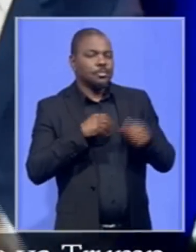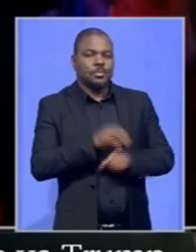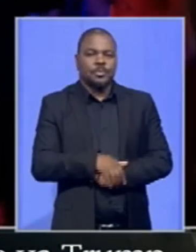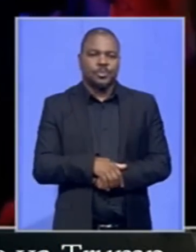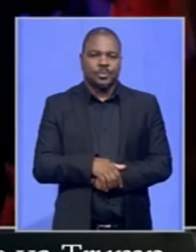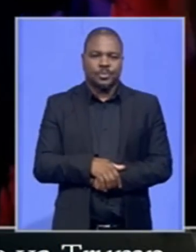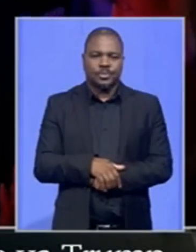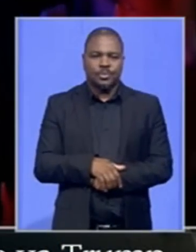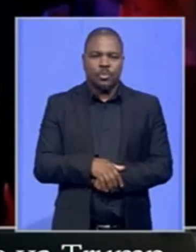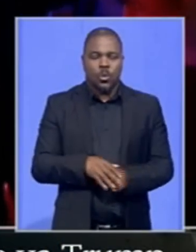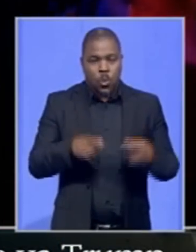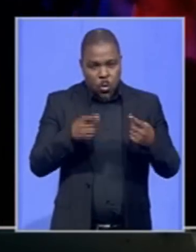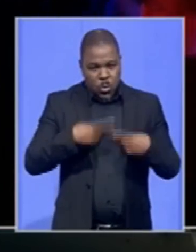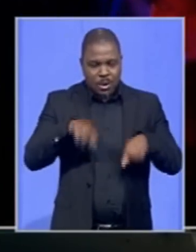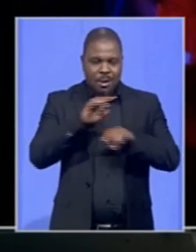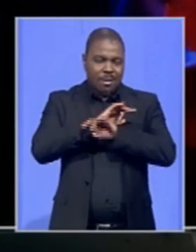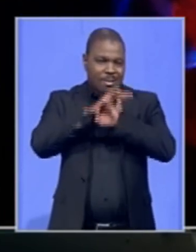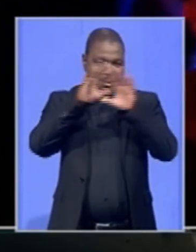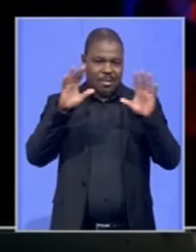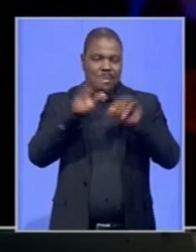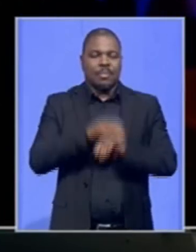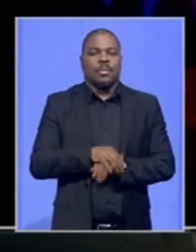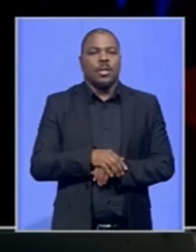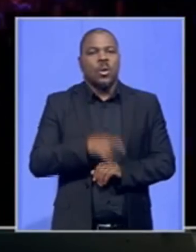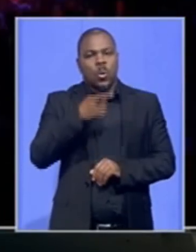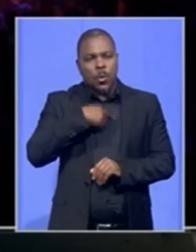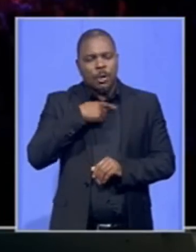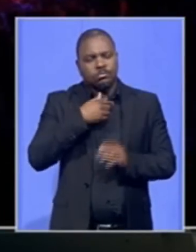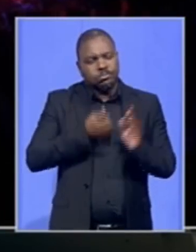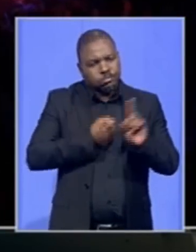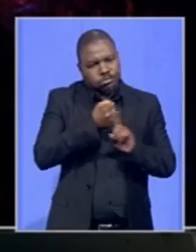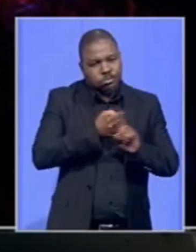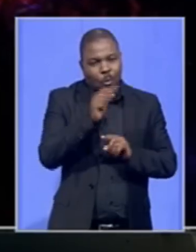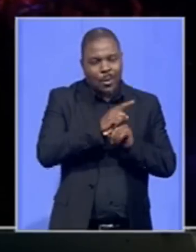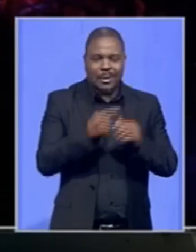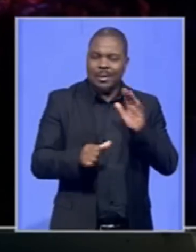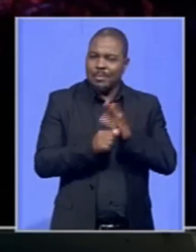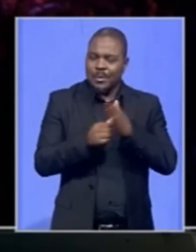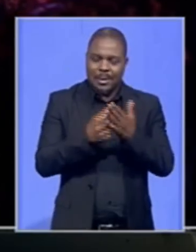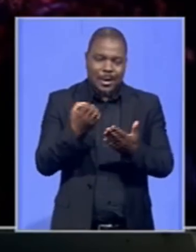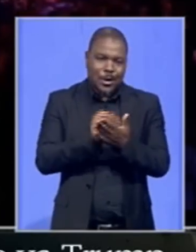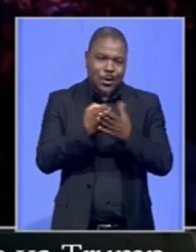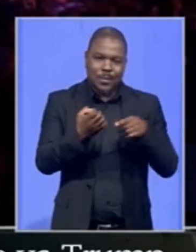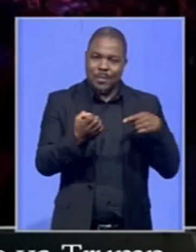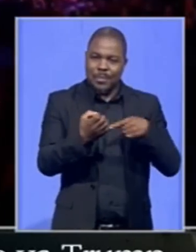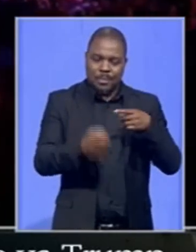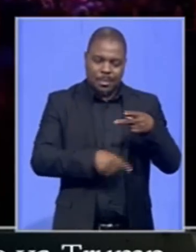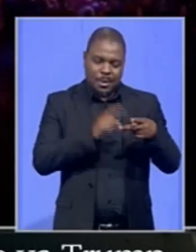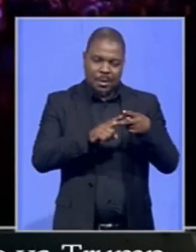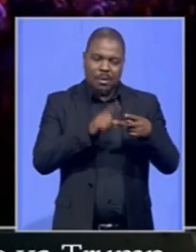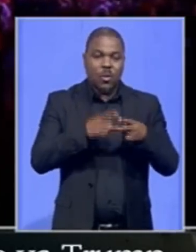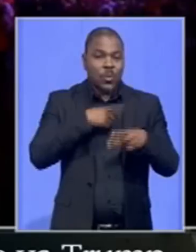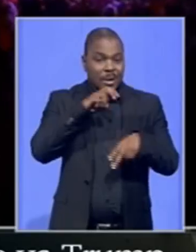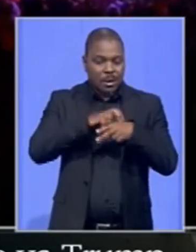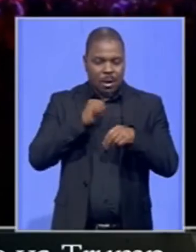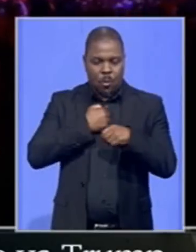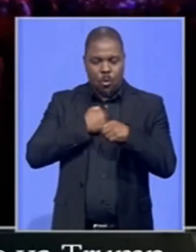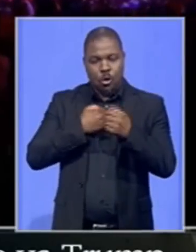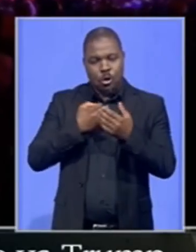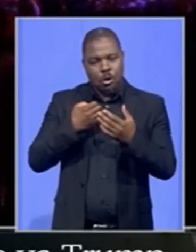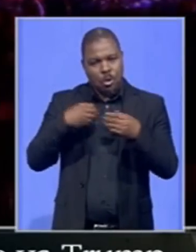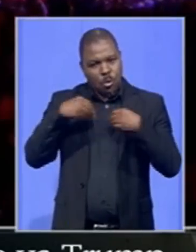Around, we're very clear that our push is much more about the economy. It's much more about growing our own